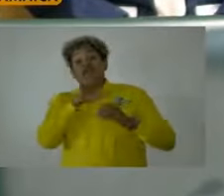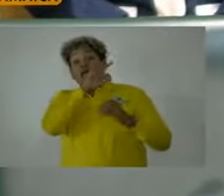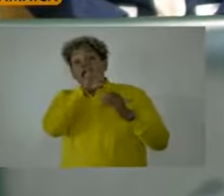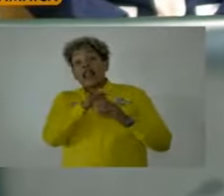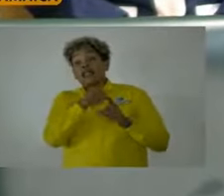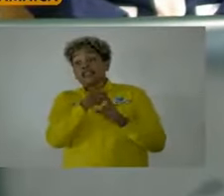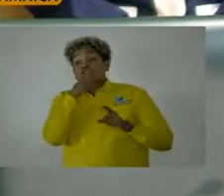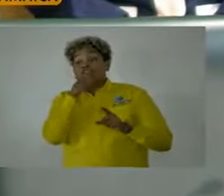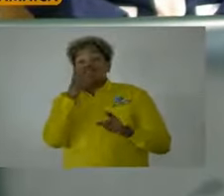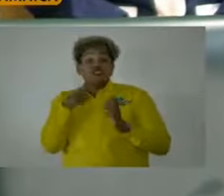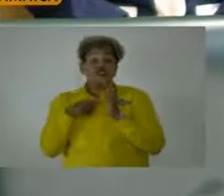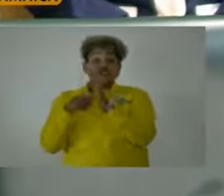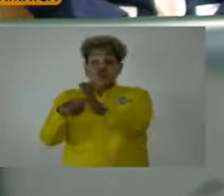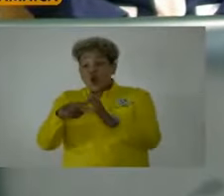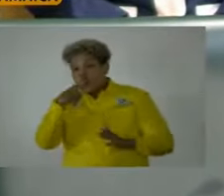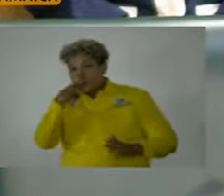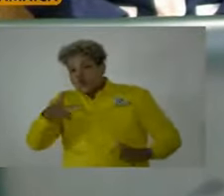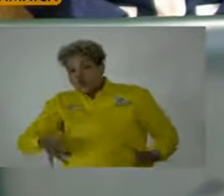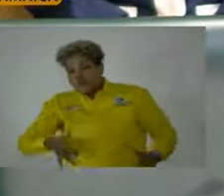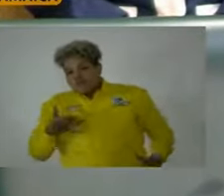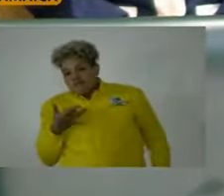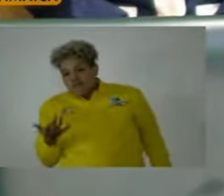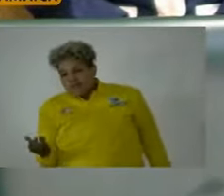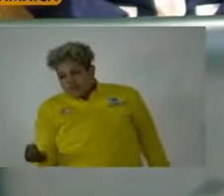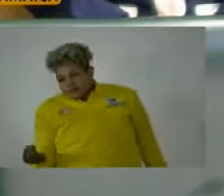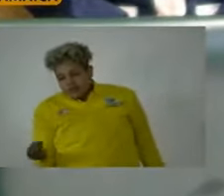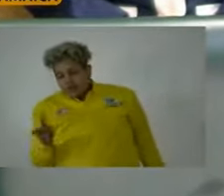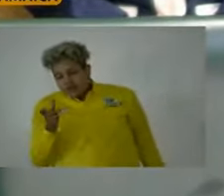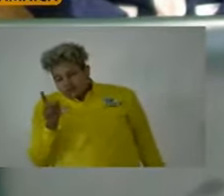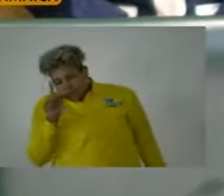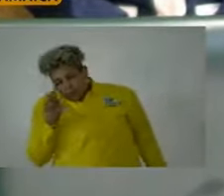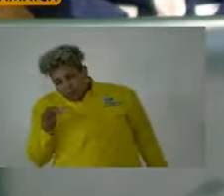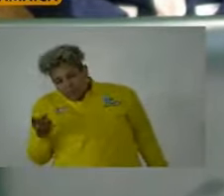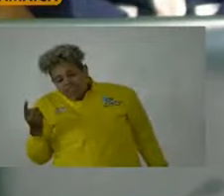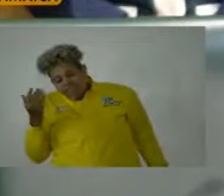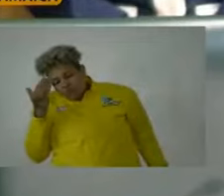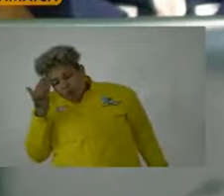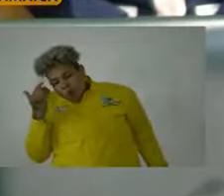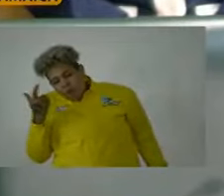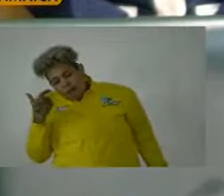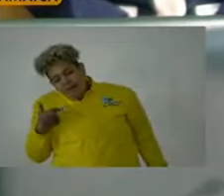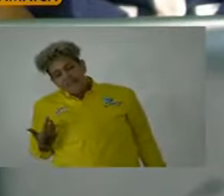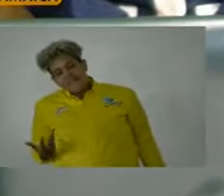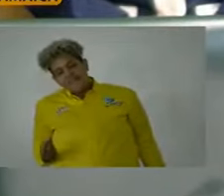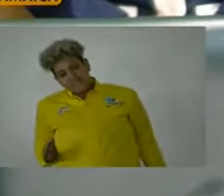election shows, who feels it knows it.